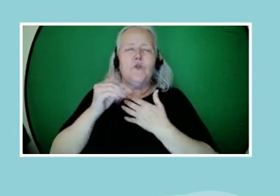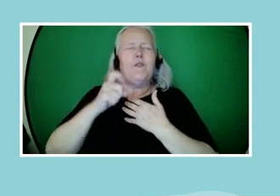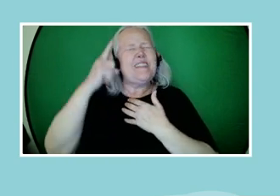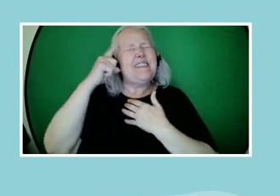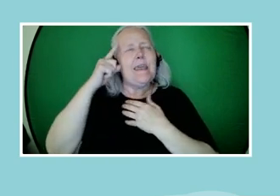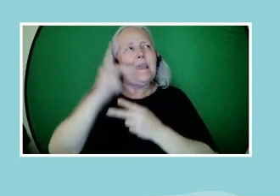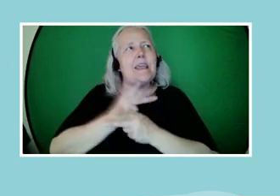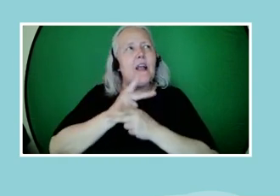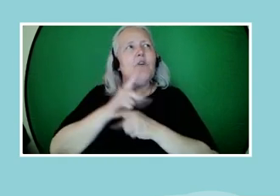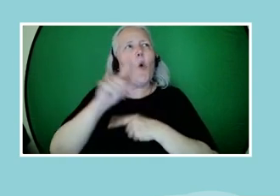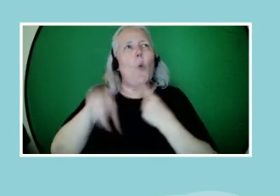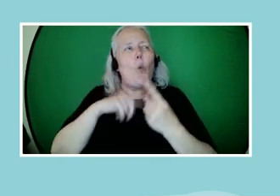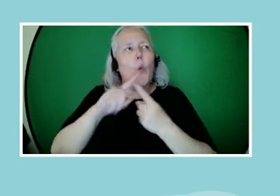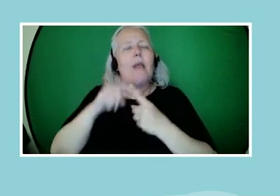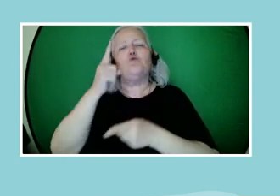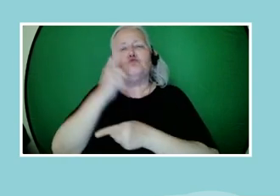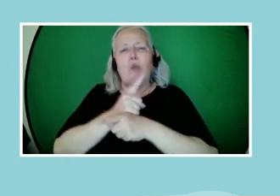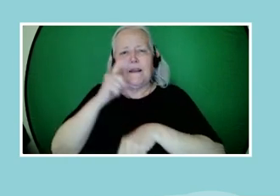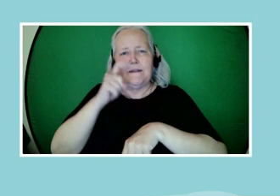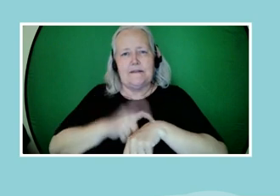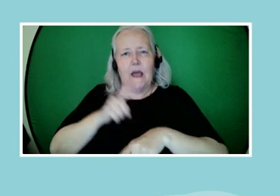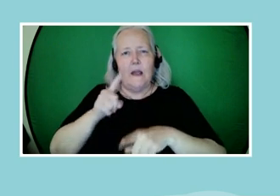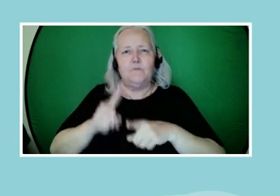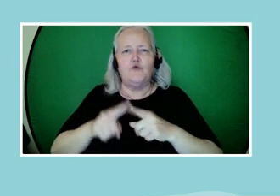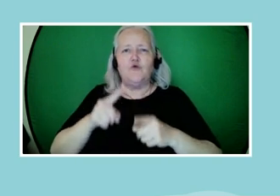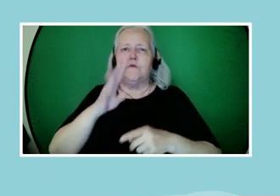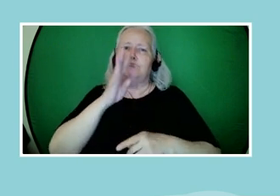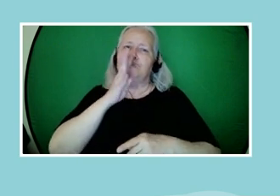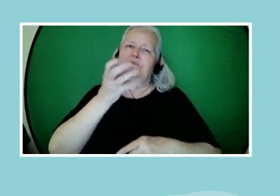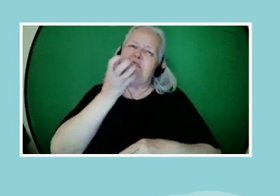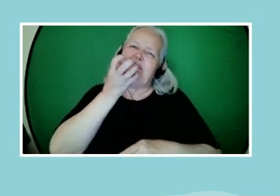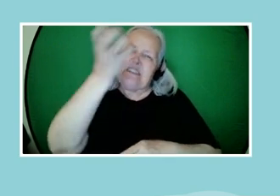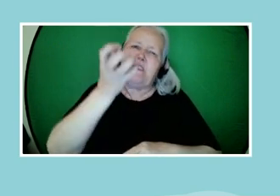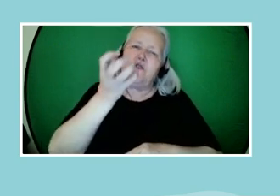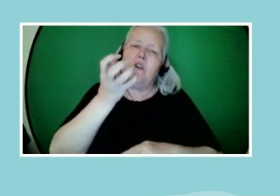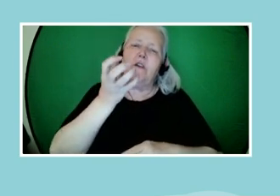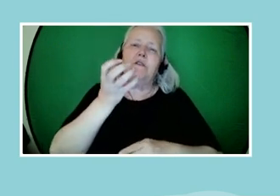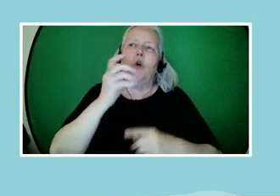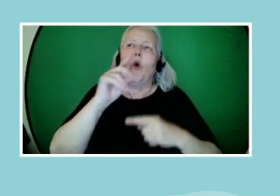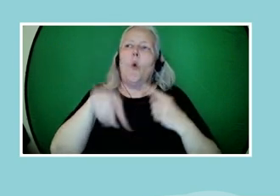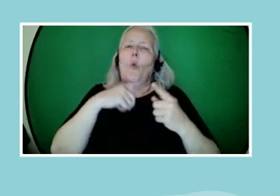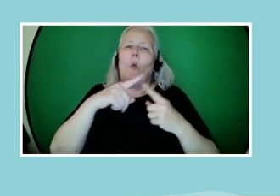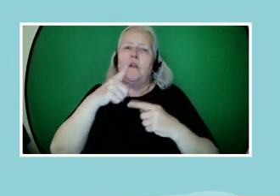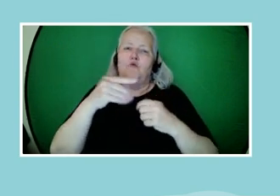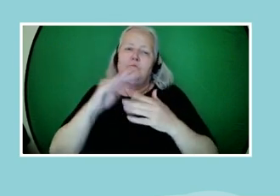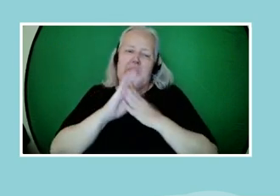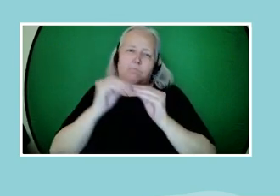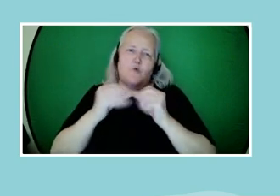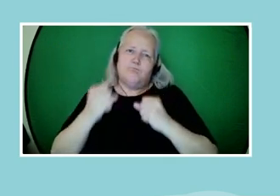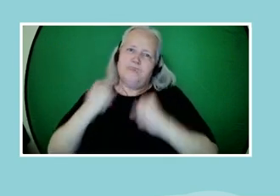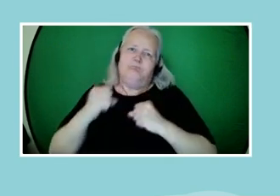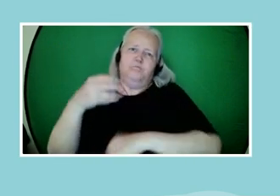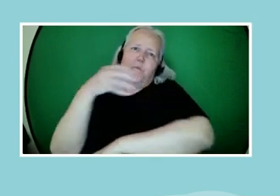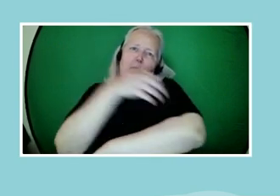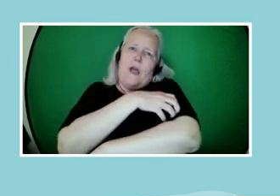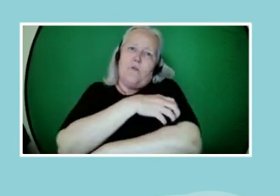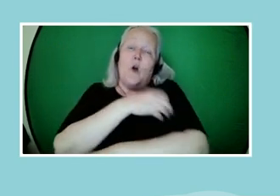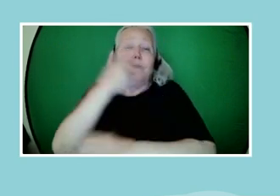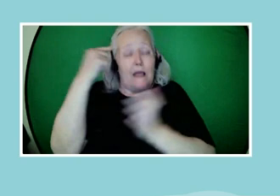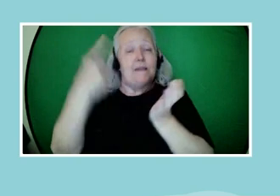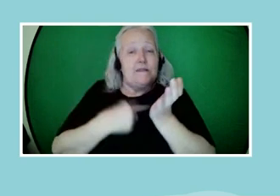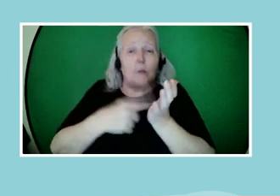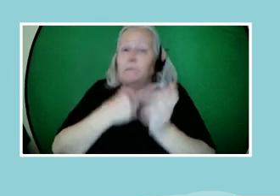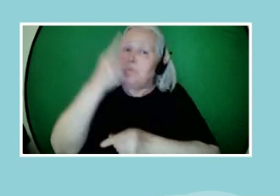escalating, about when you raise your voice, about when you assert power, because it can be strategic to do so, but